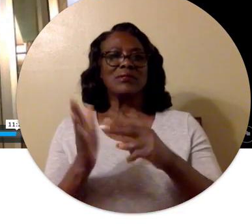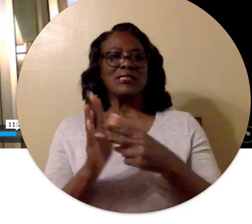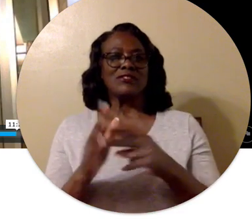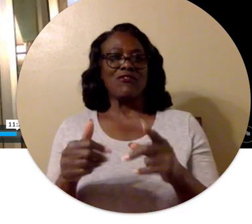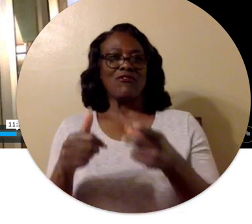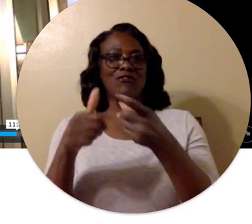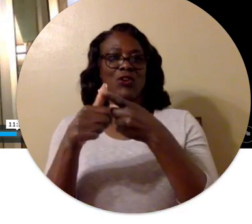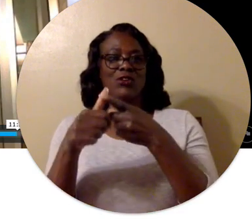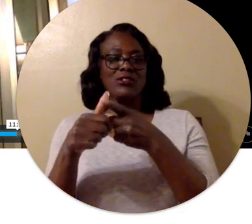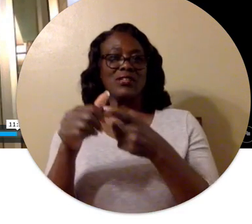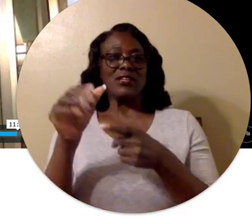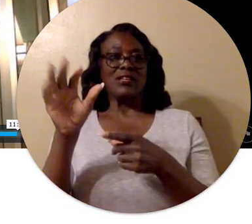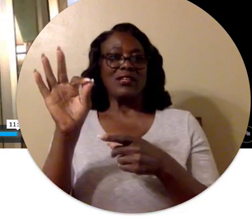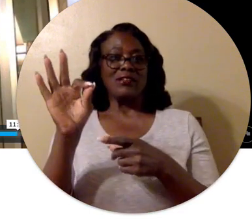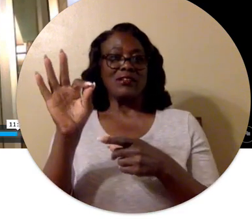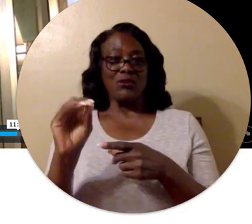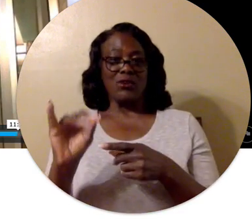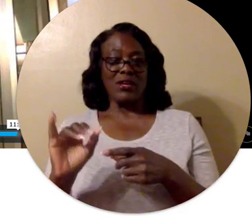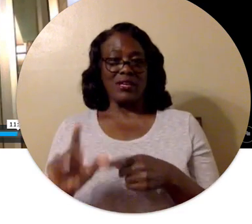O stands for outside.